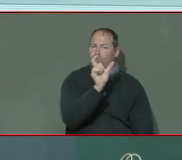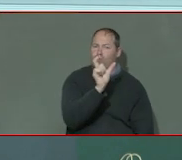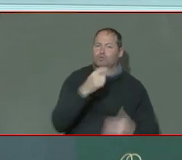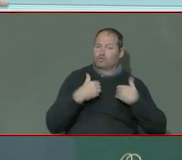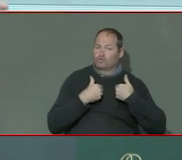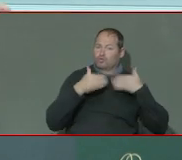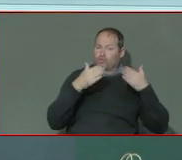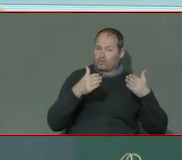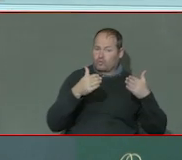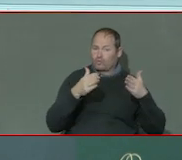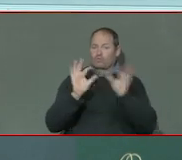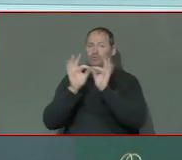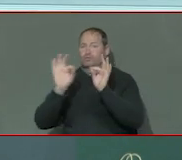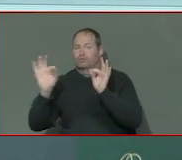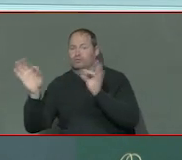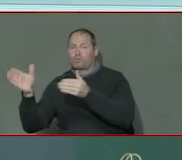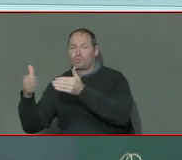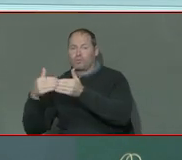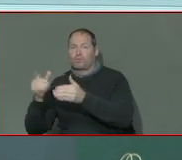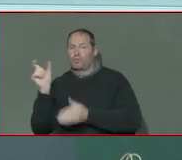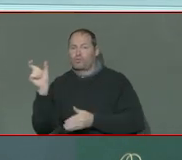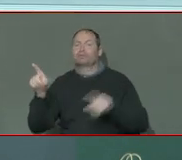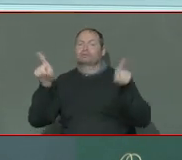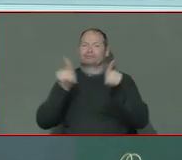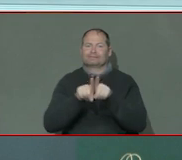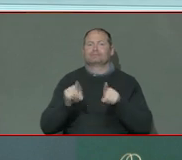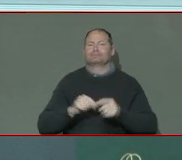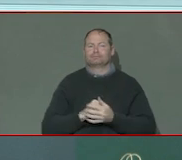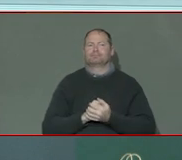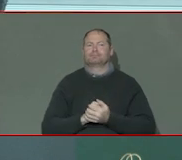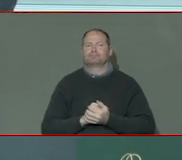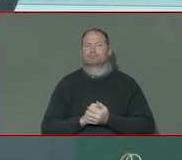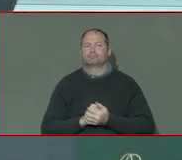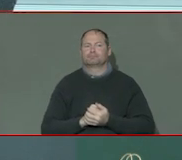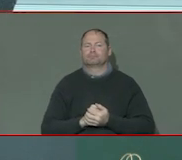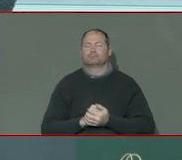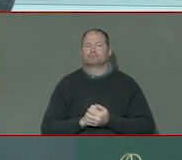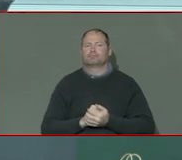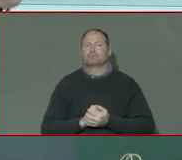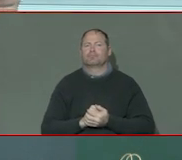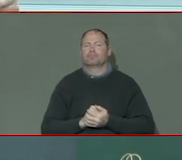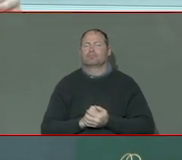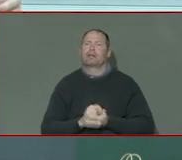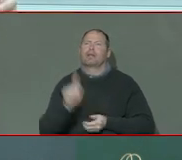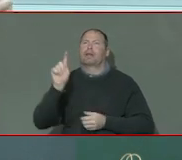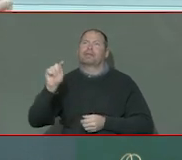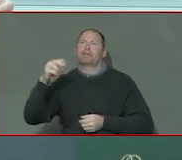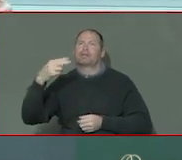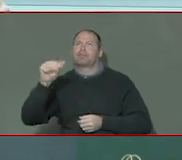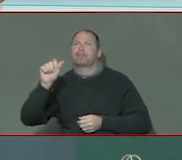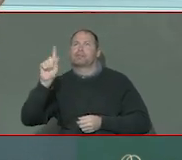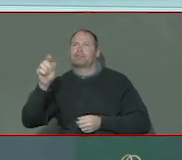where you usually will lose your marks. Because you can't say, that will. We want to know that you know